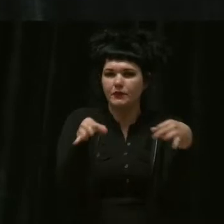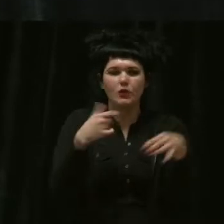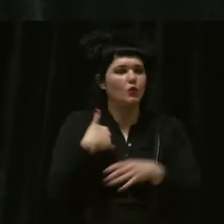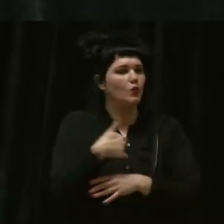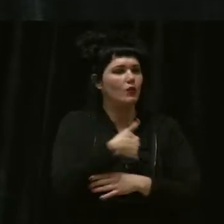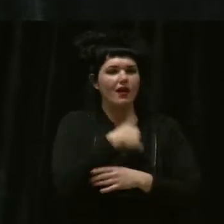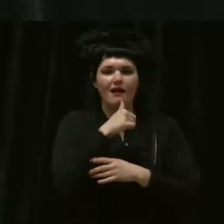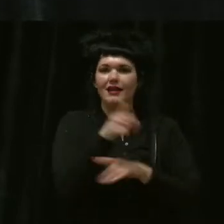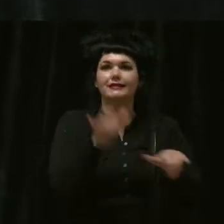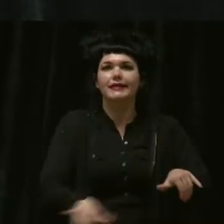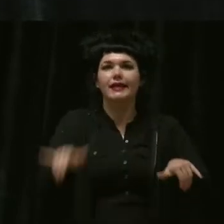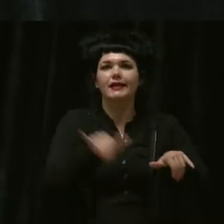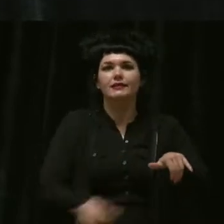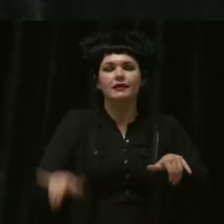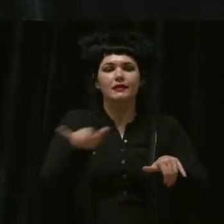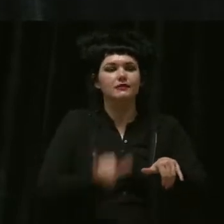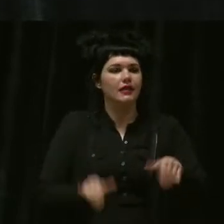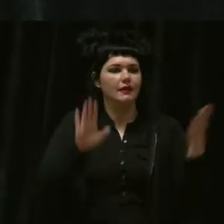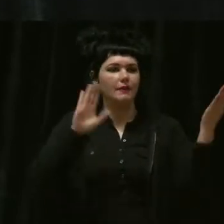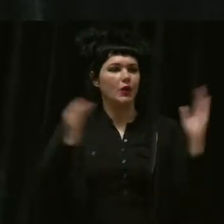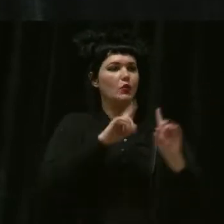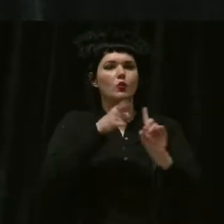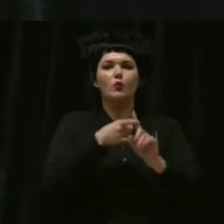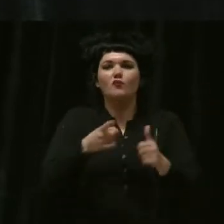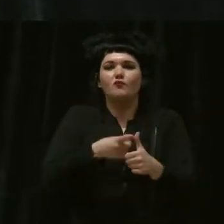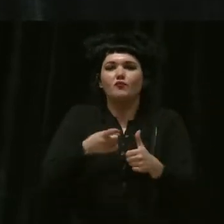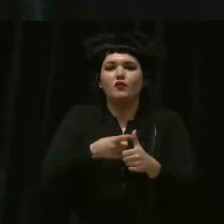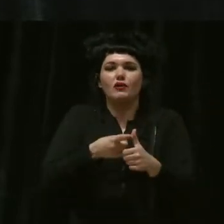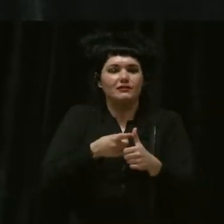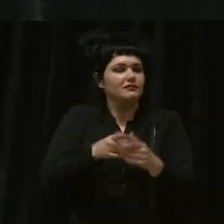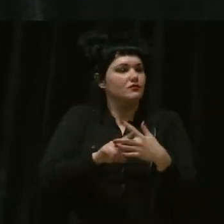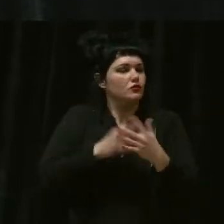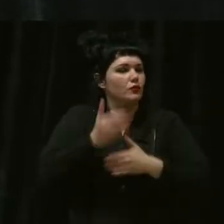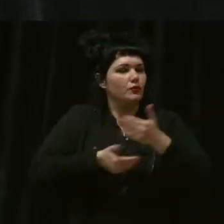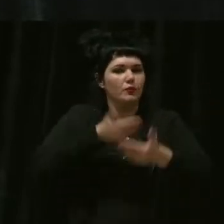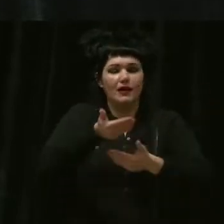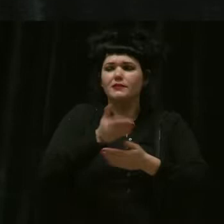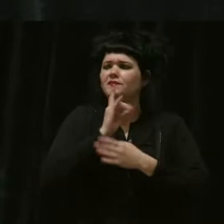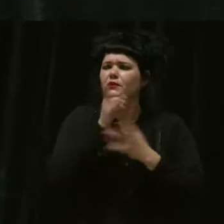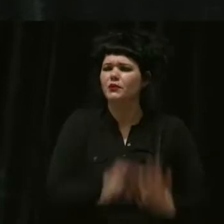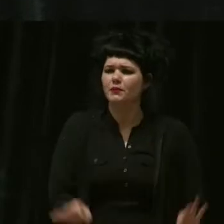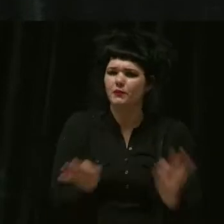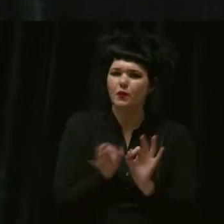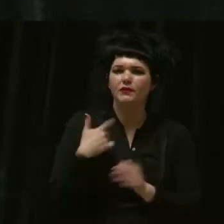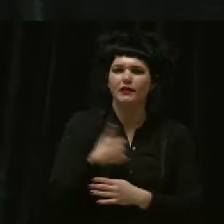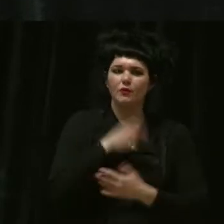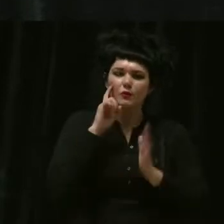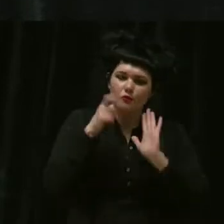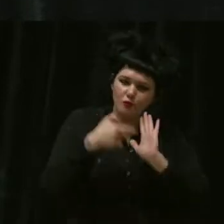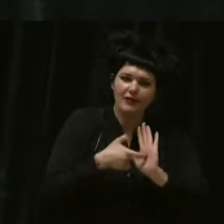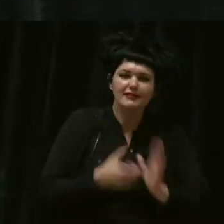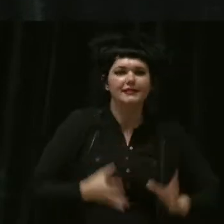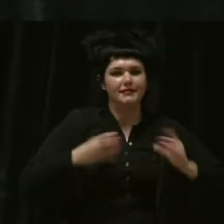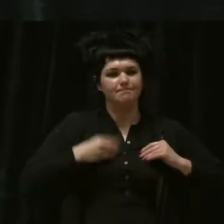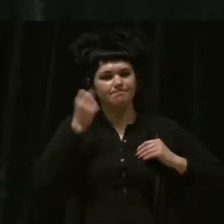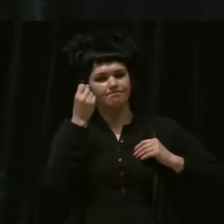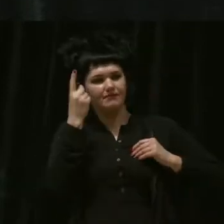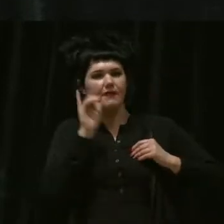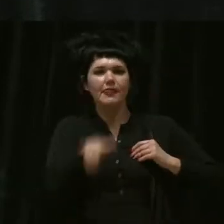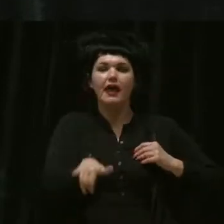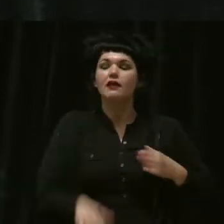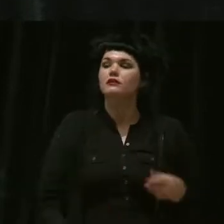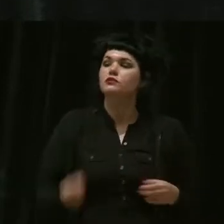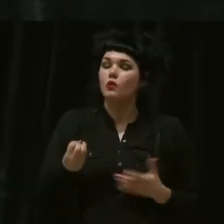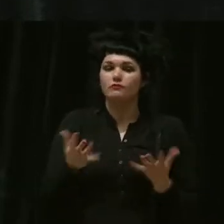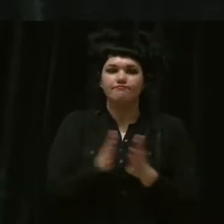same institution that we were when we started this process. And it's important that we recognize and understand that. So